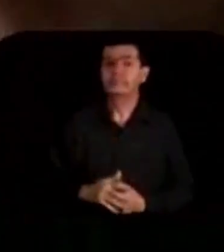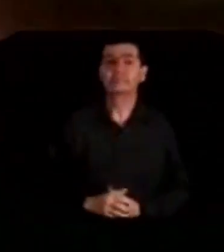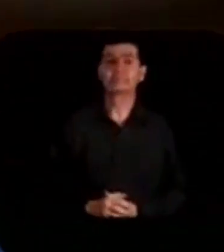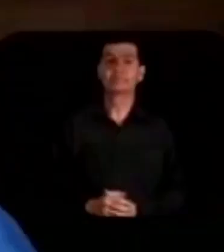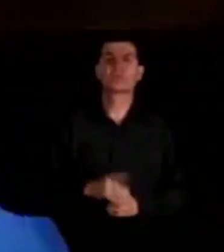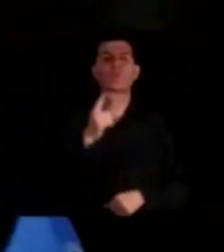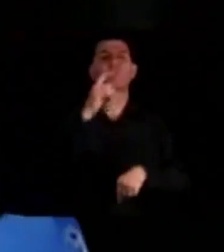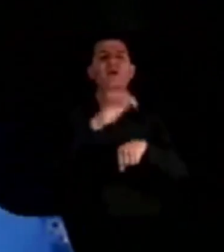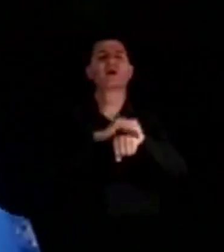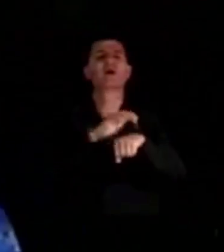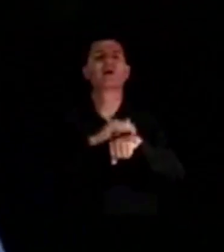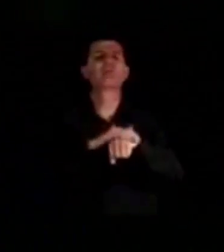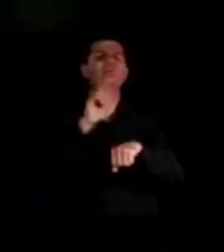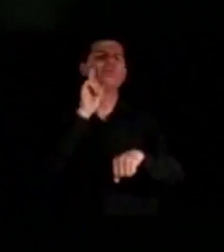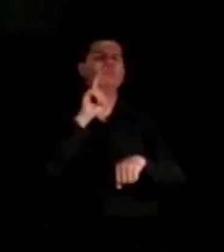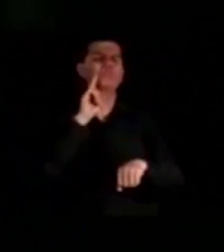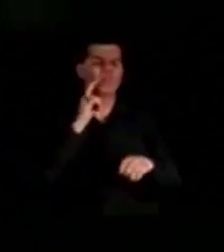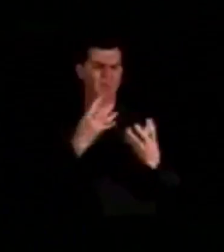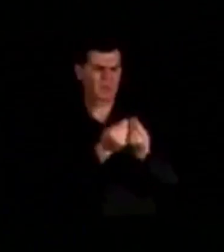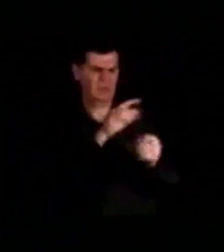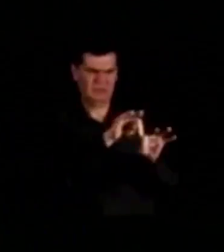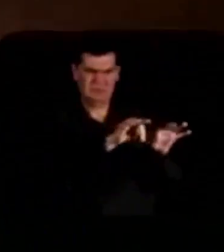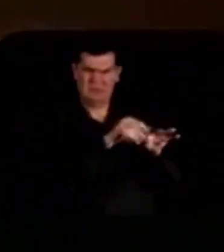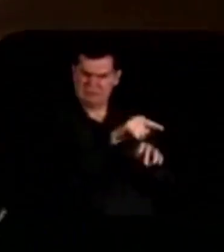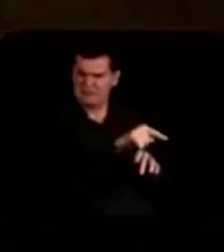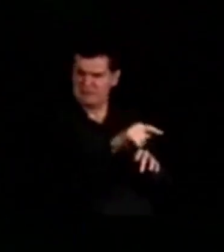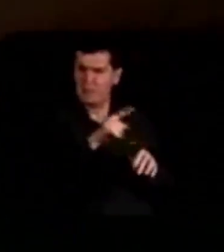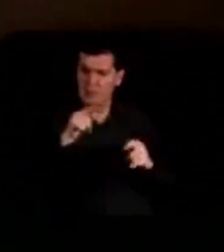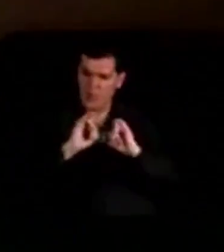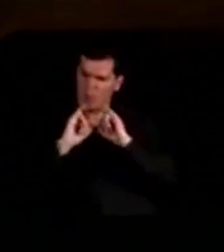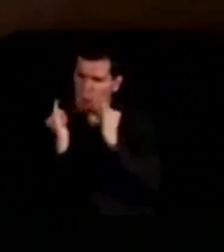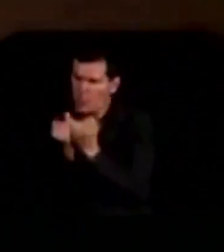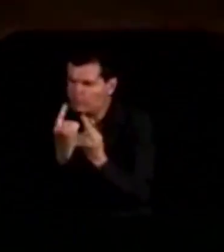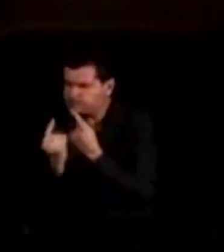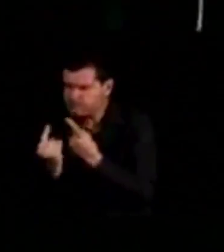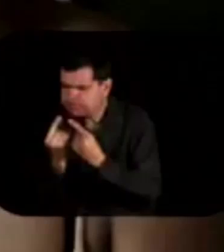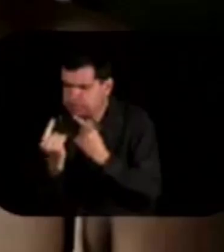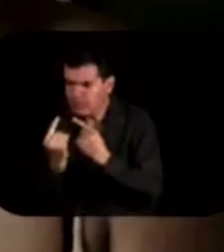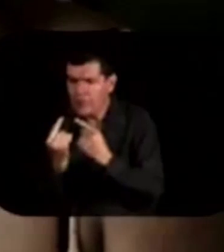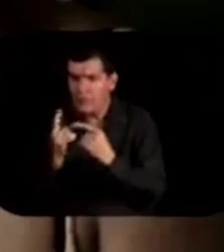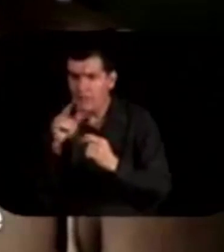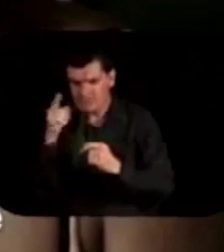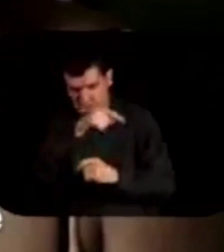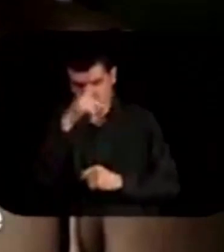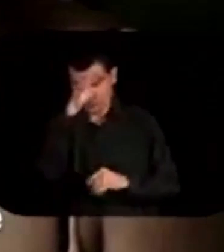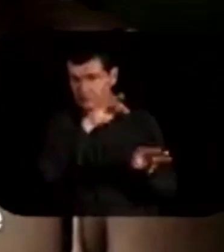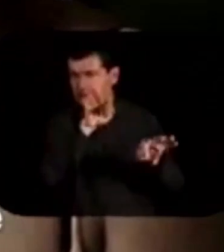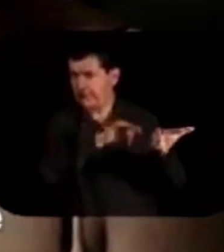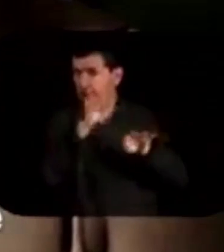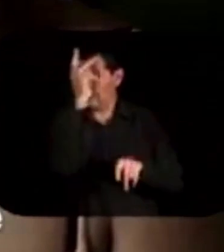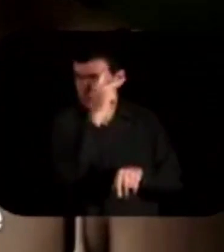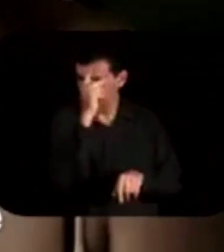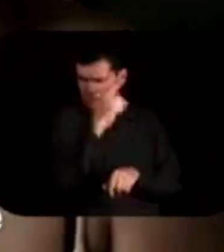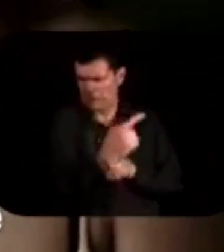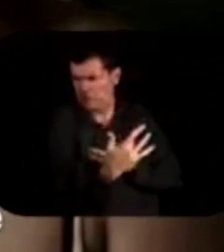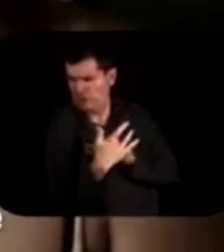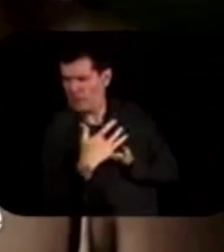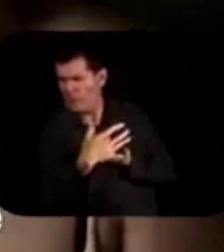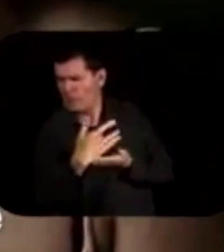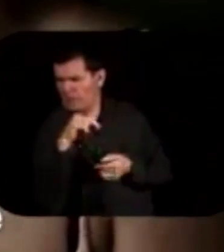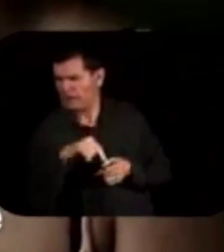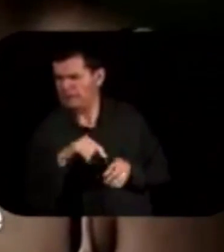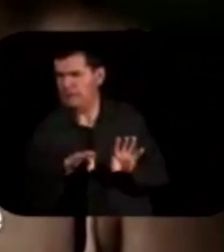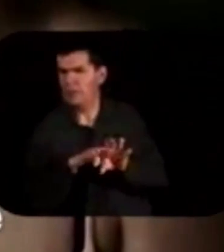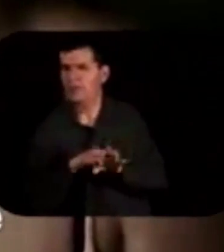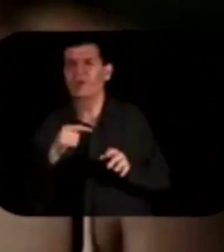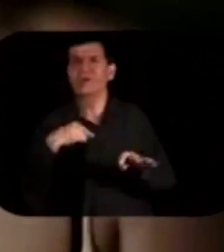Patty. A friend who worked here spoke with a physiologist, psychologist.